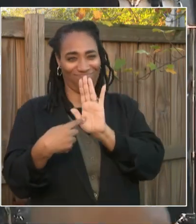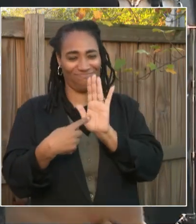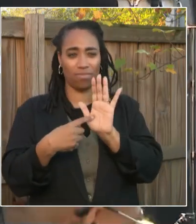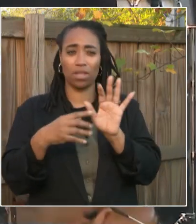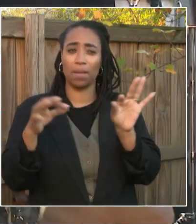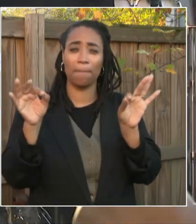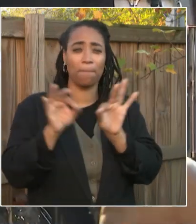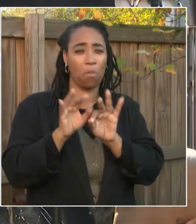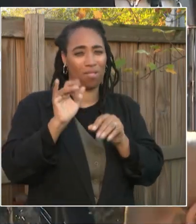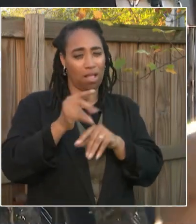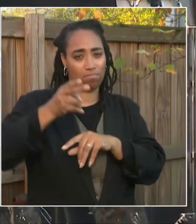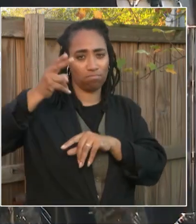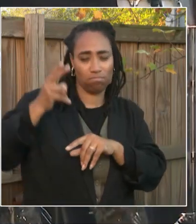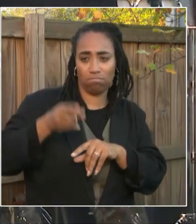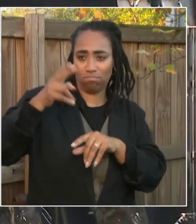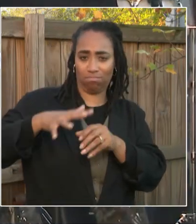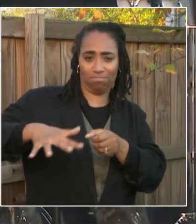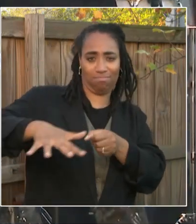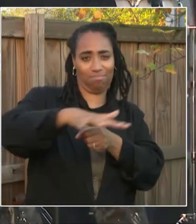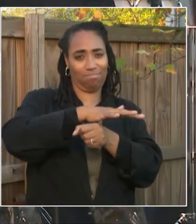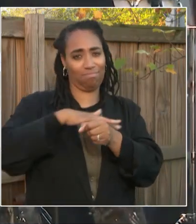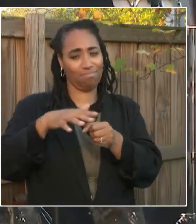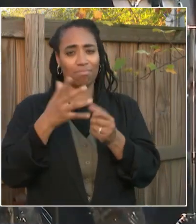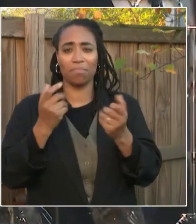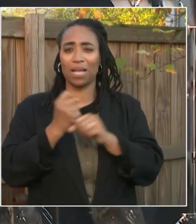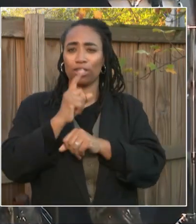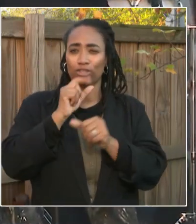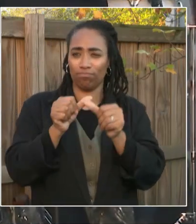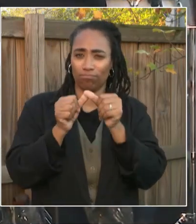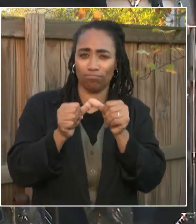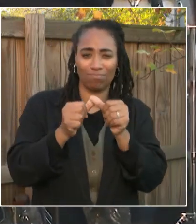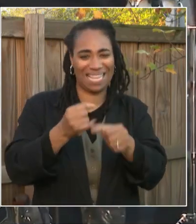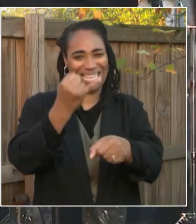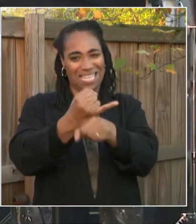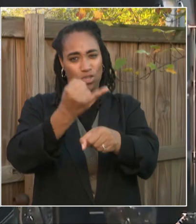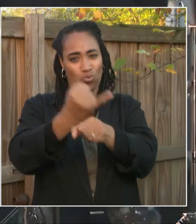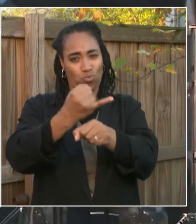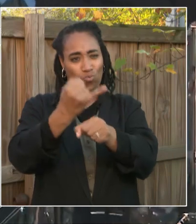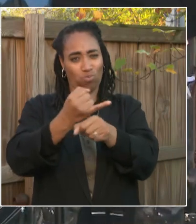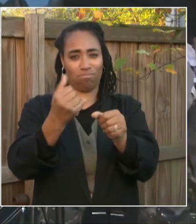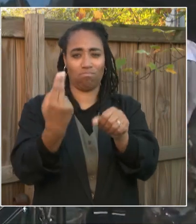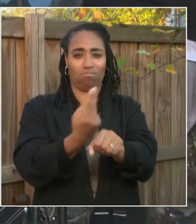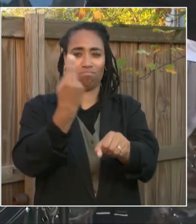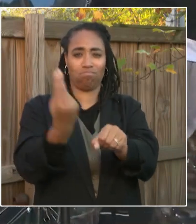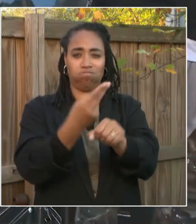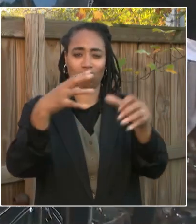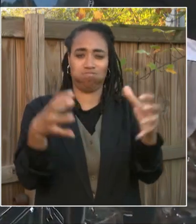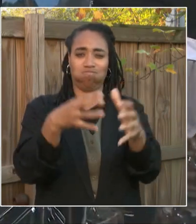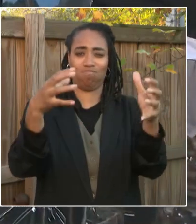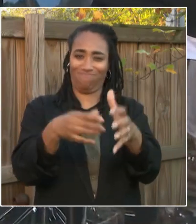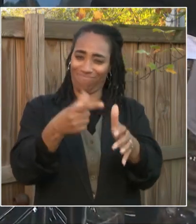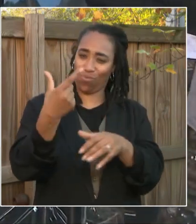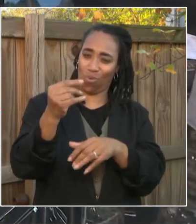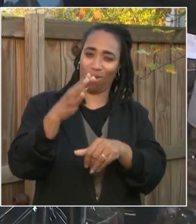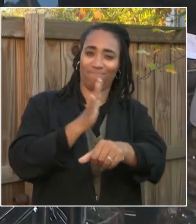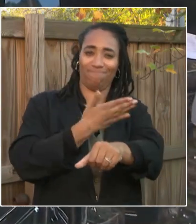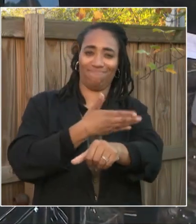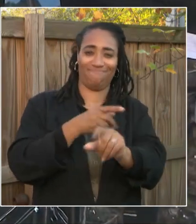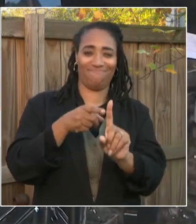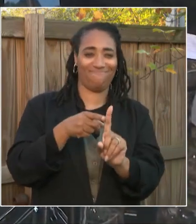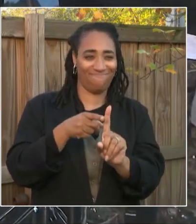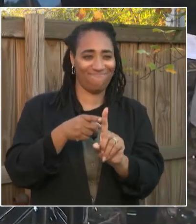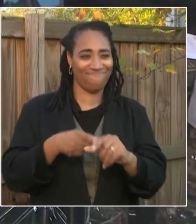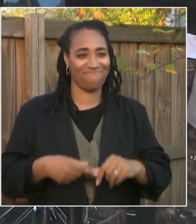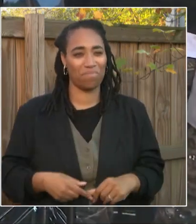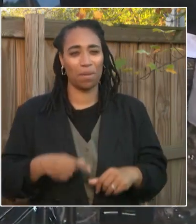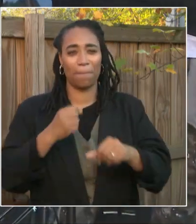as we are continuing to make sure to institutionalize the legacy of go-go music of Marion Barry. And so we want to make sure to